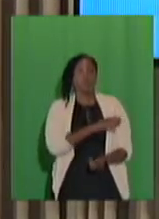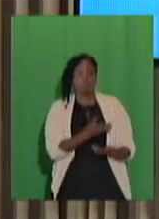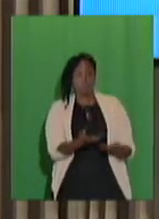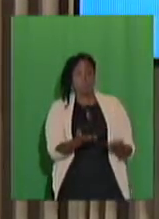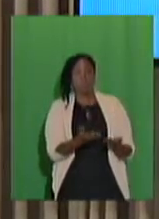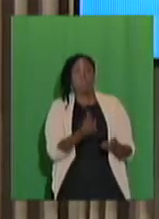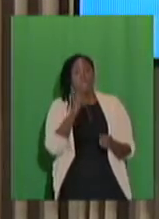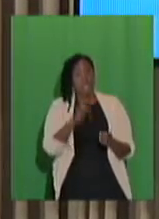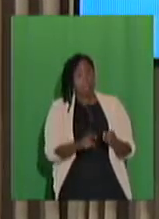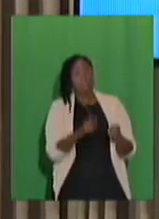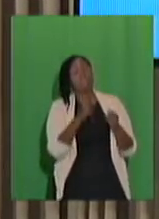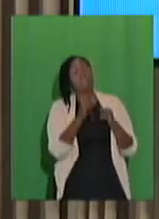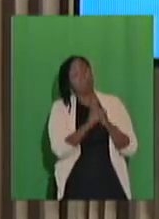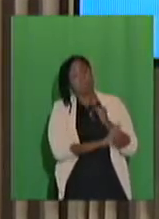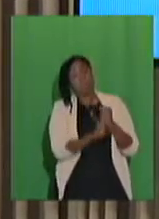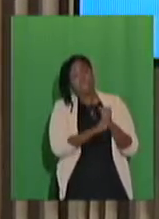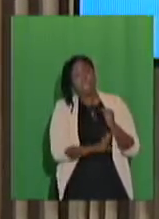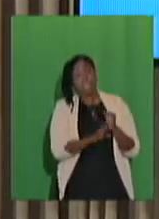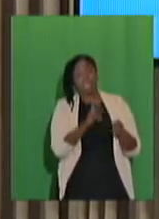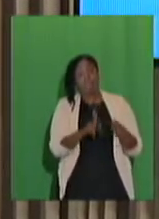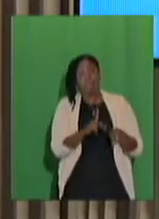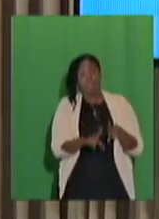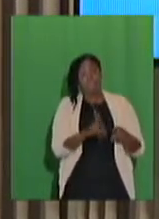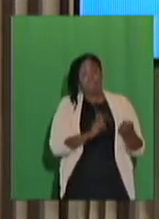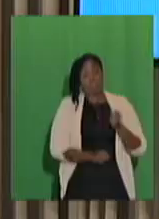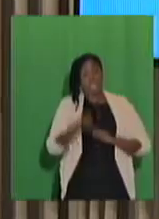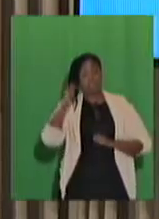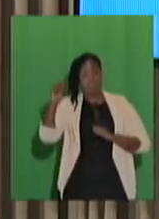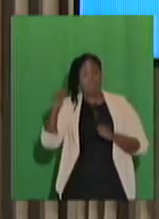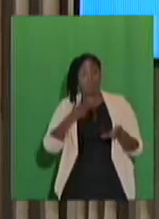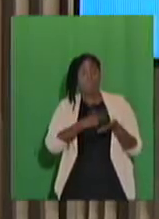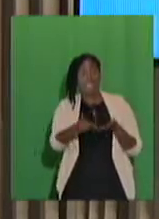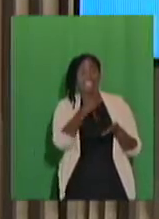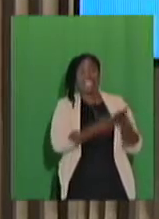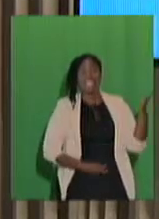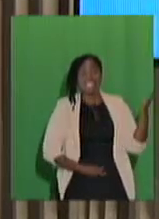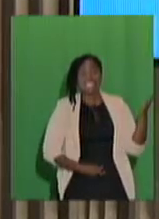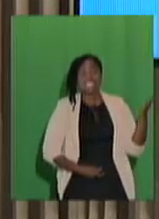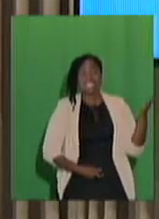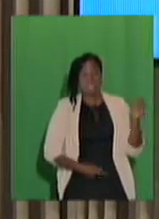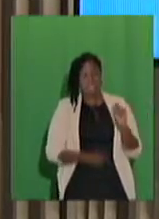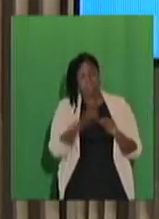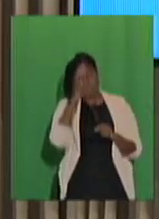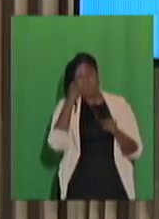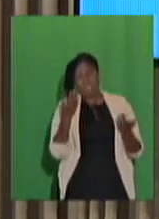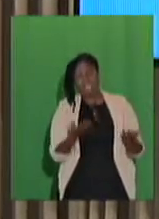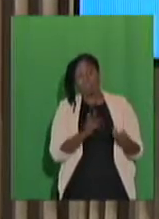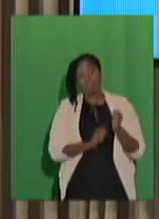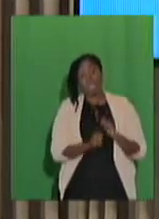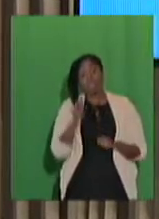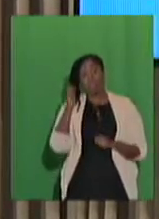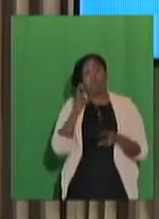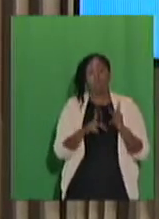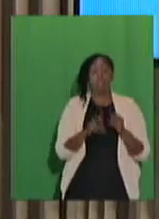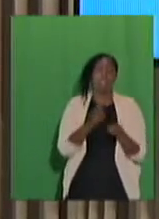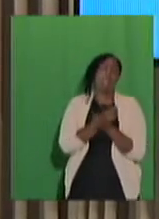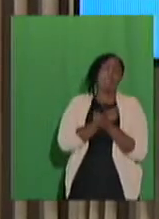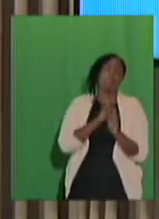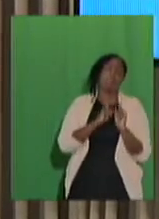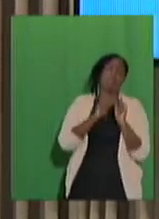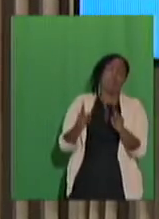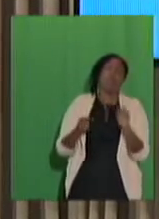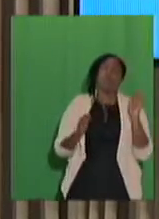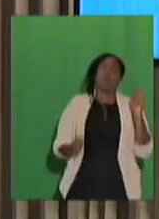the taxpayer, because this is a very litigious society. So once we overcome the